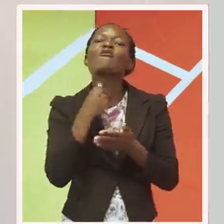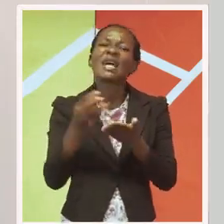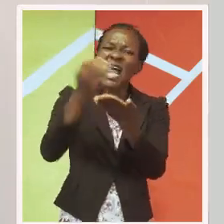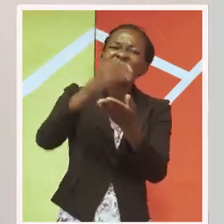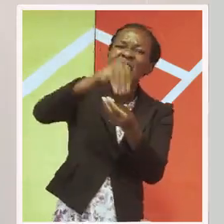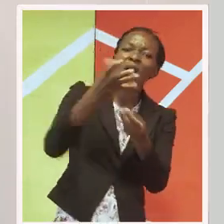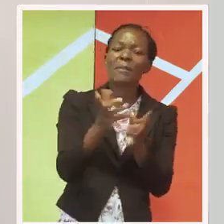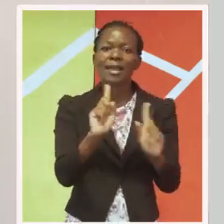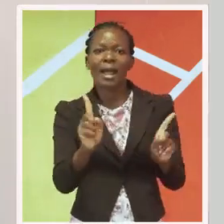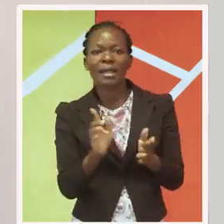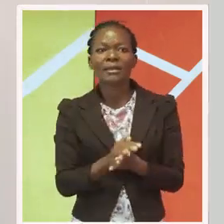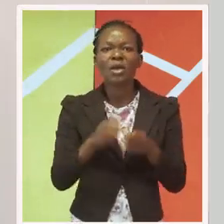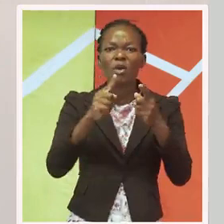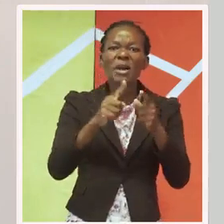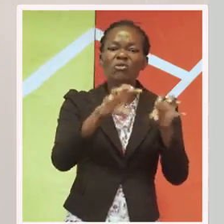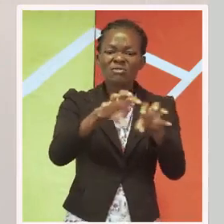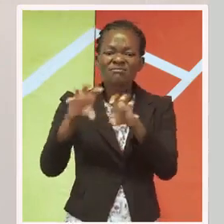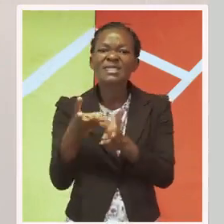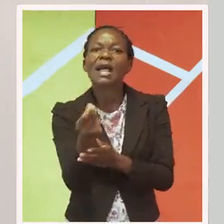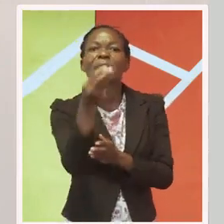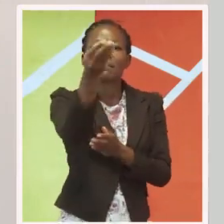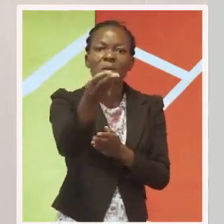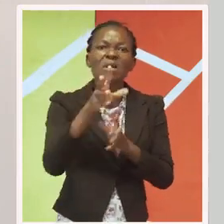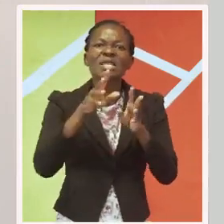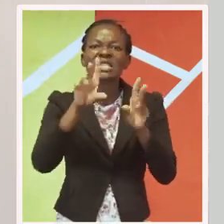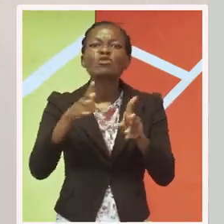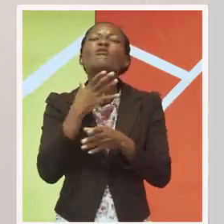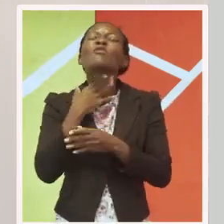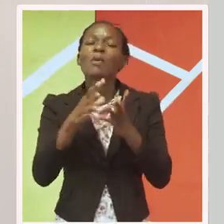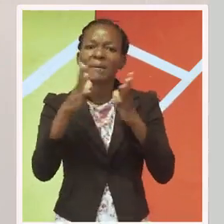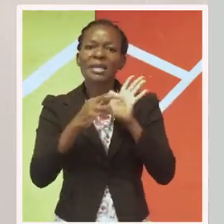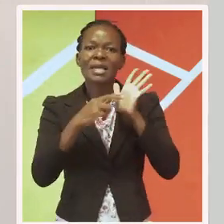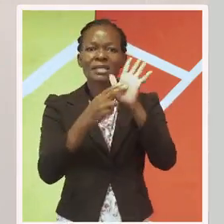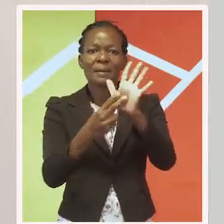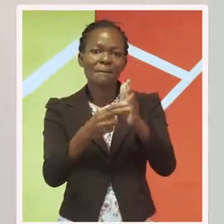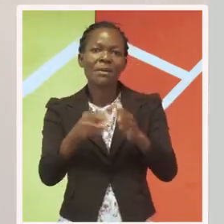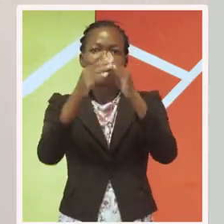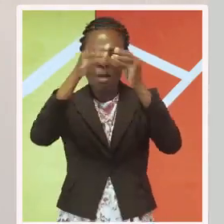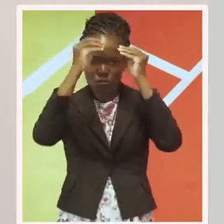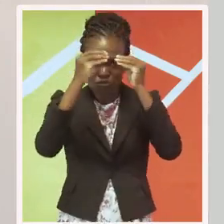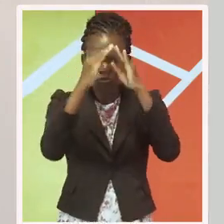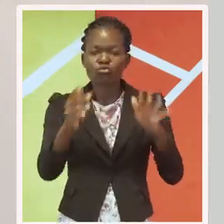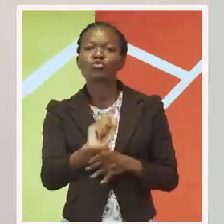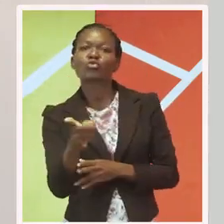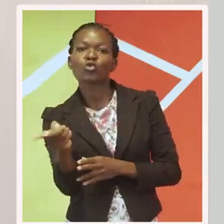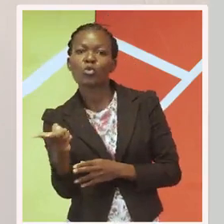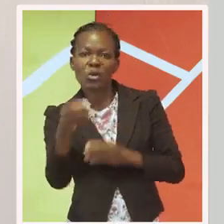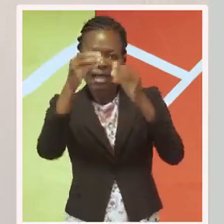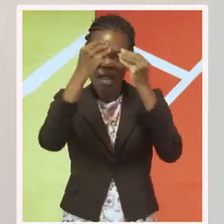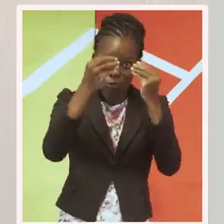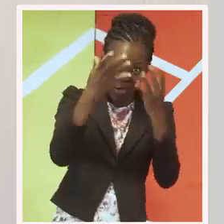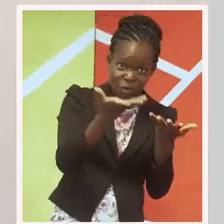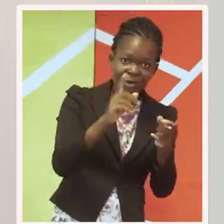materials. They also determine the allocation of resources for vital public services such as schools,